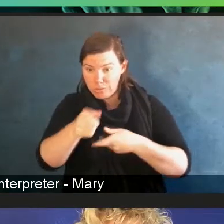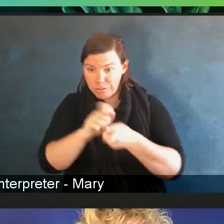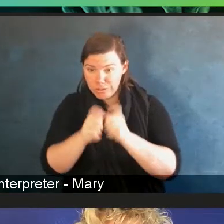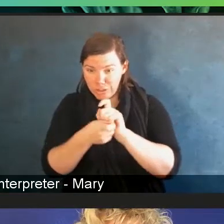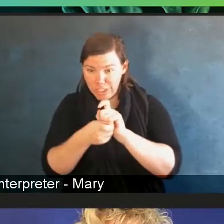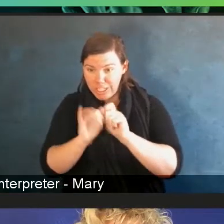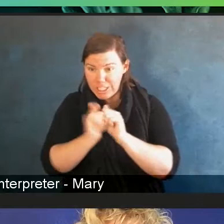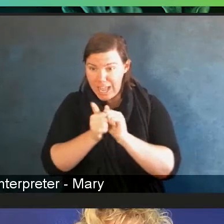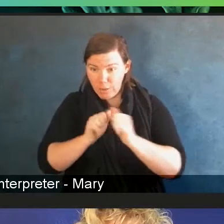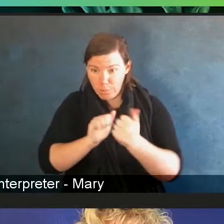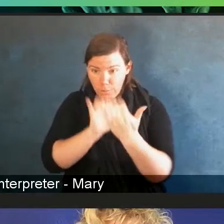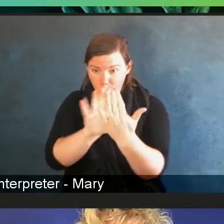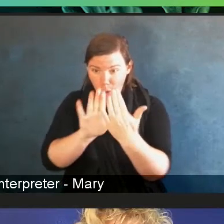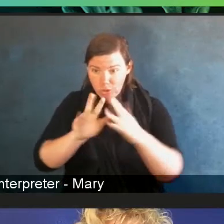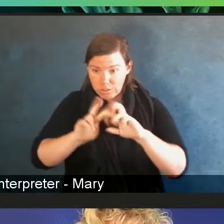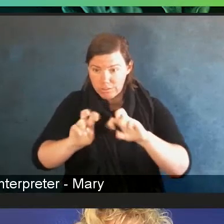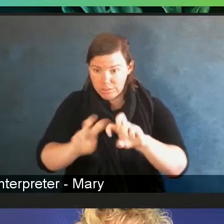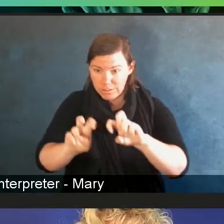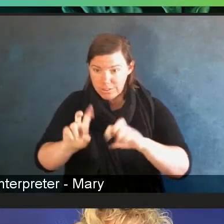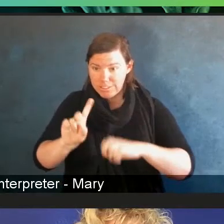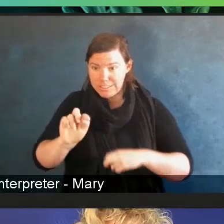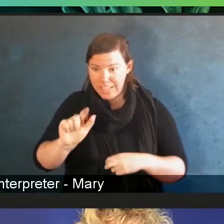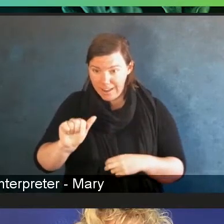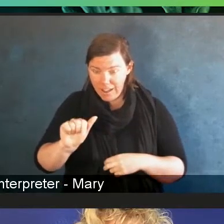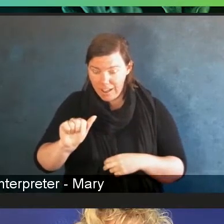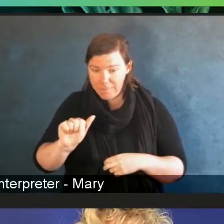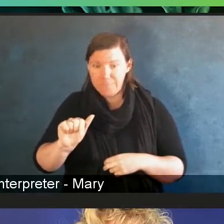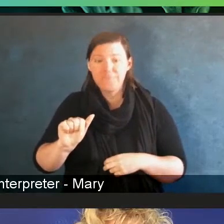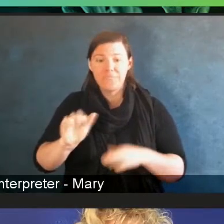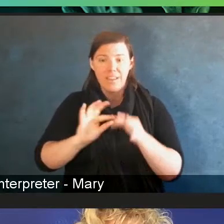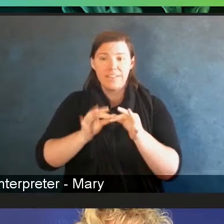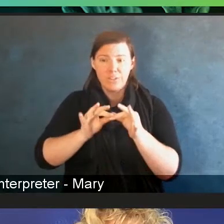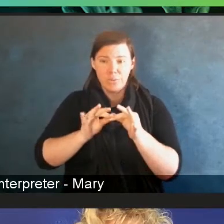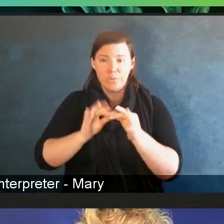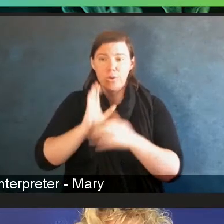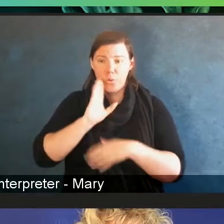huge computing power is really critical, as you point out. So resources like the